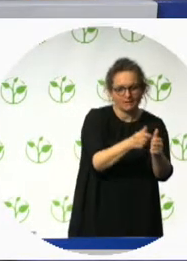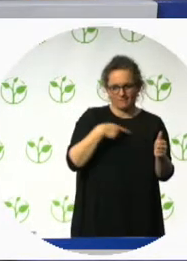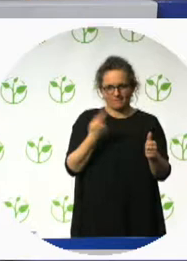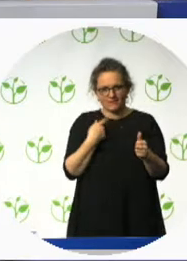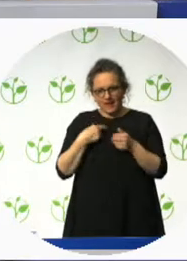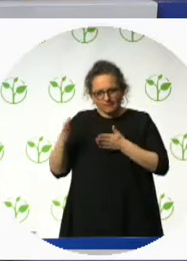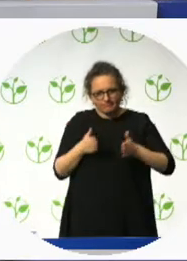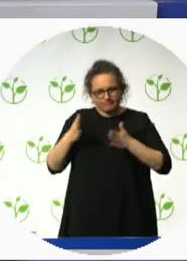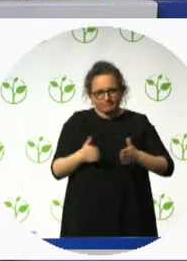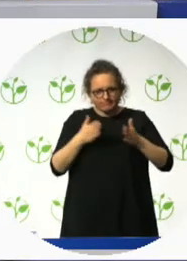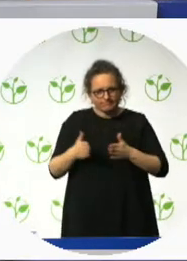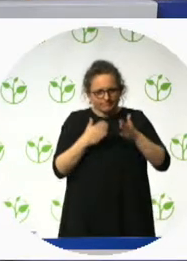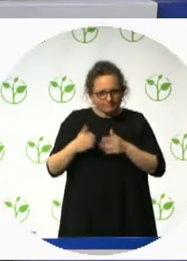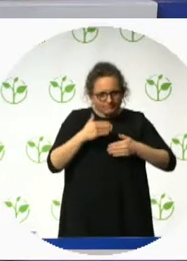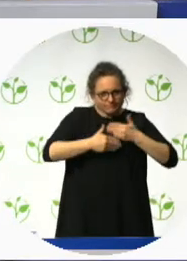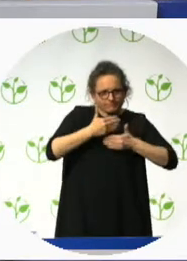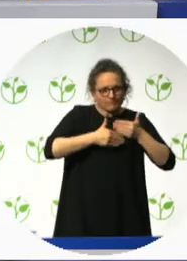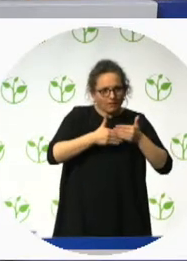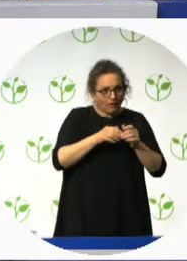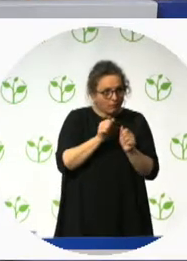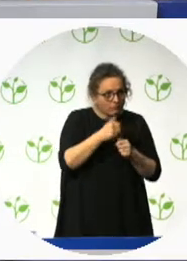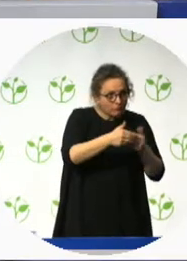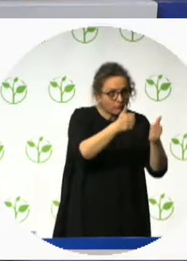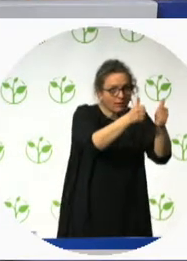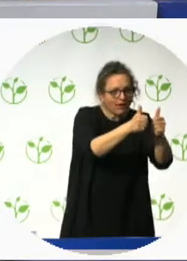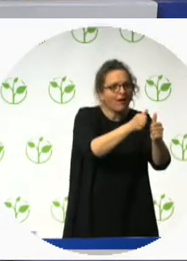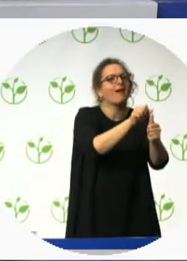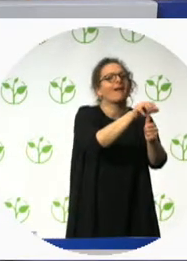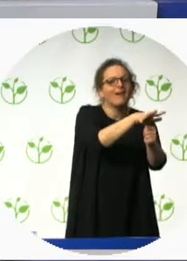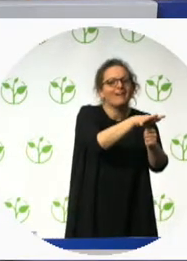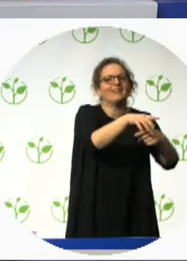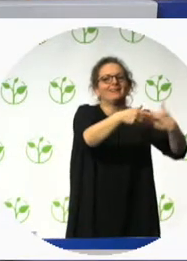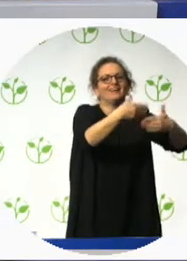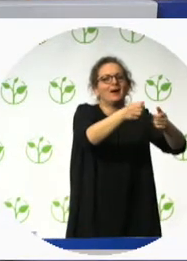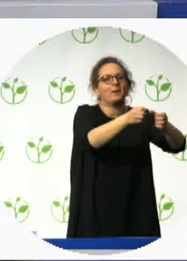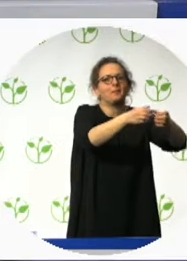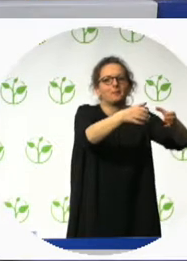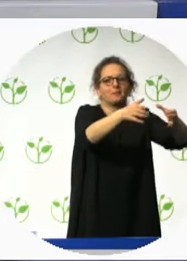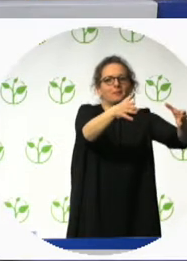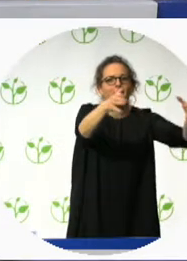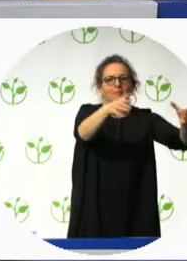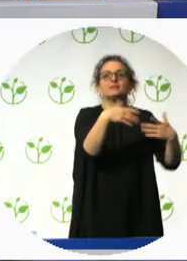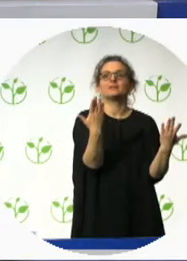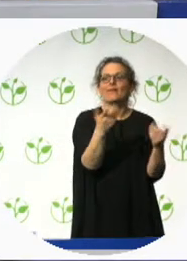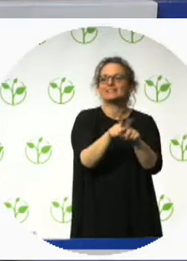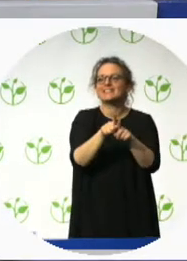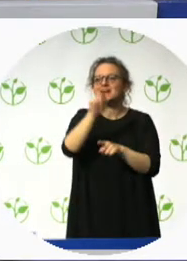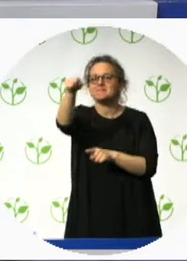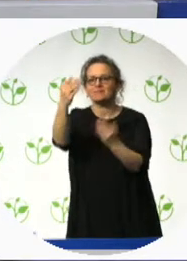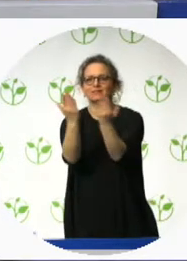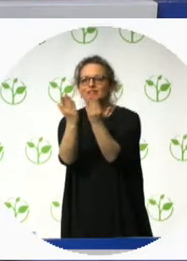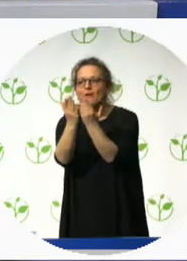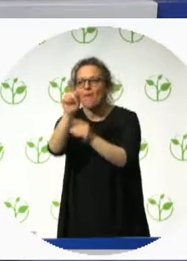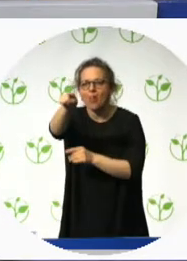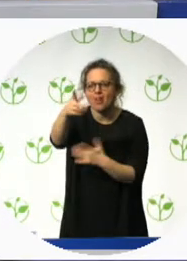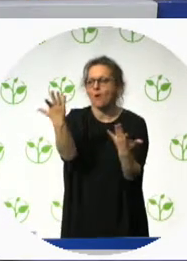make the further education at this normal school, and they were translated in sign